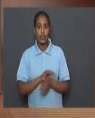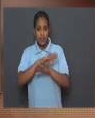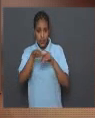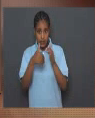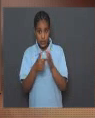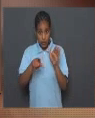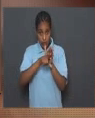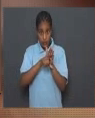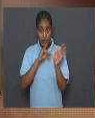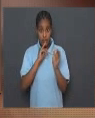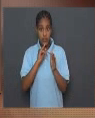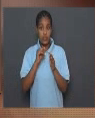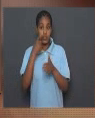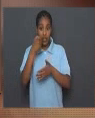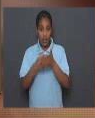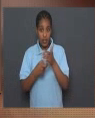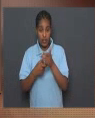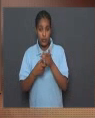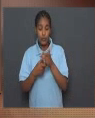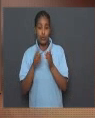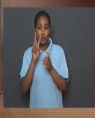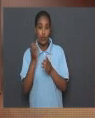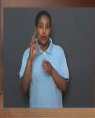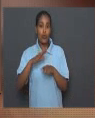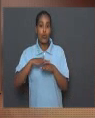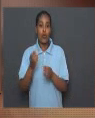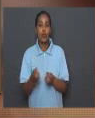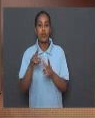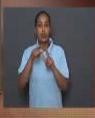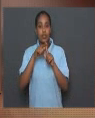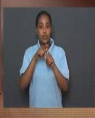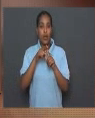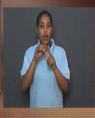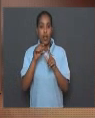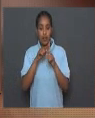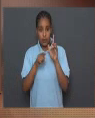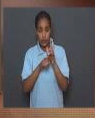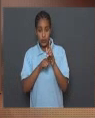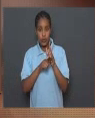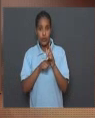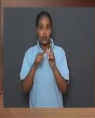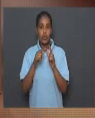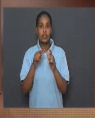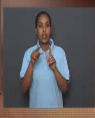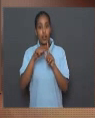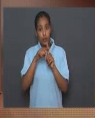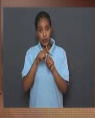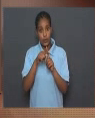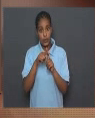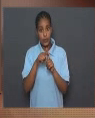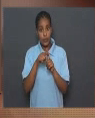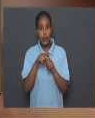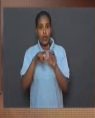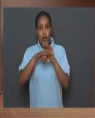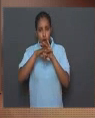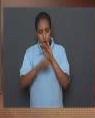general rule is that if two or more positive ions move towards the cathode, the